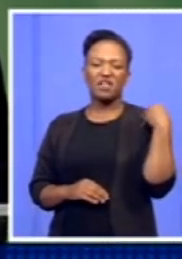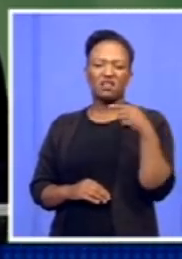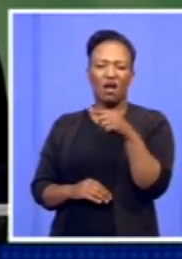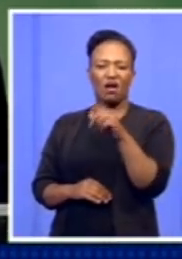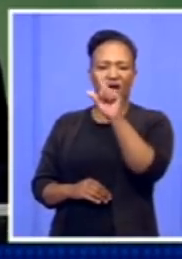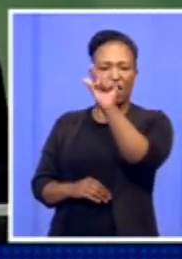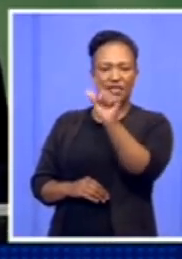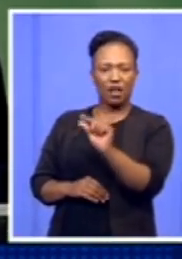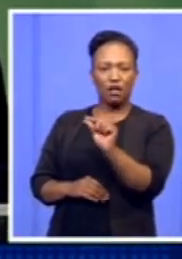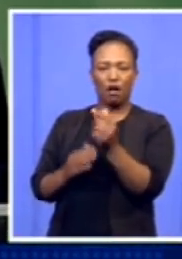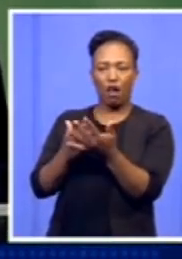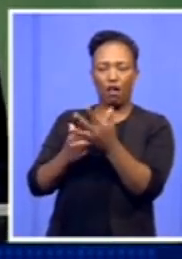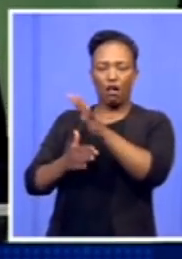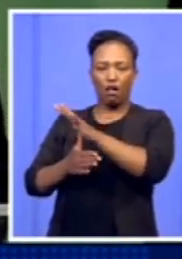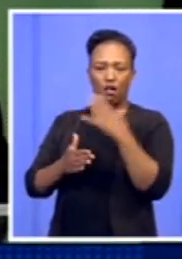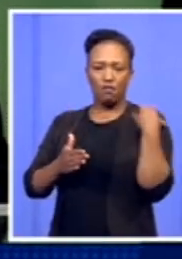that there are so many